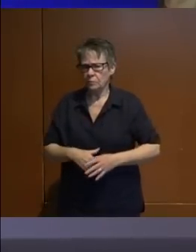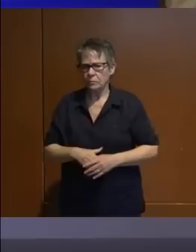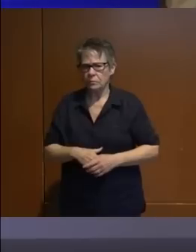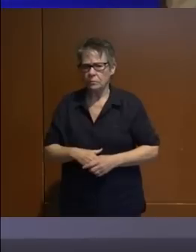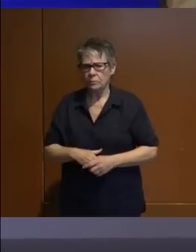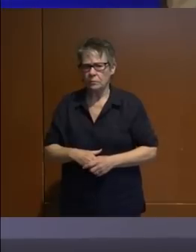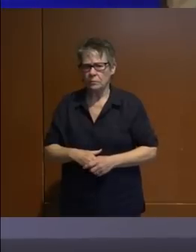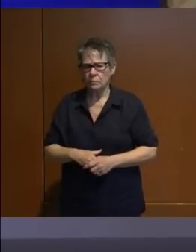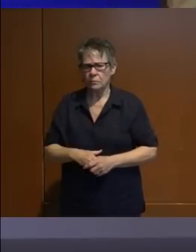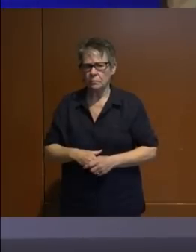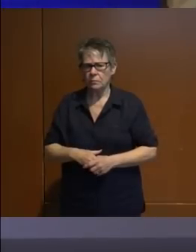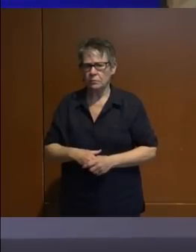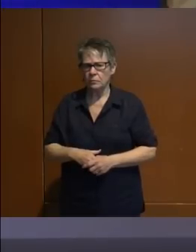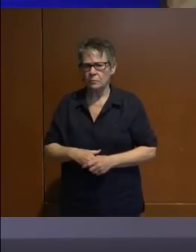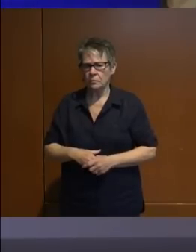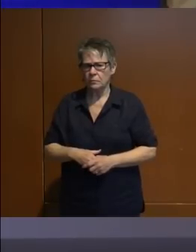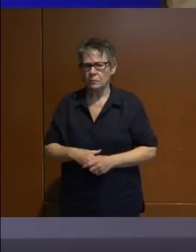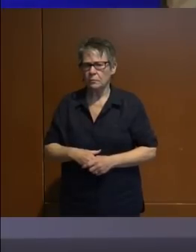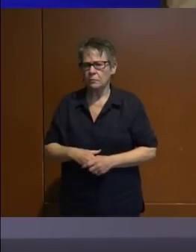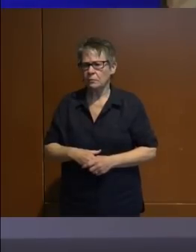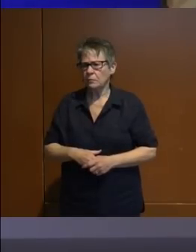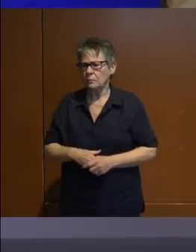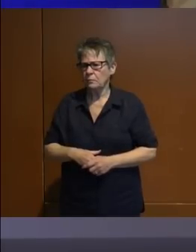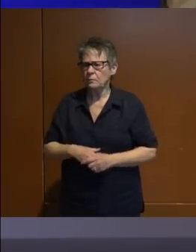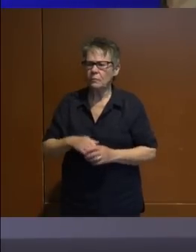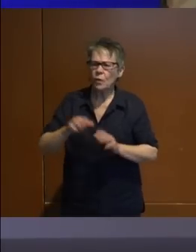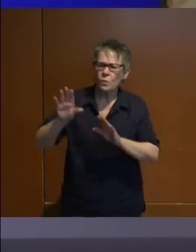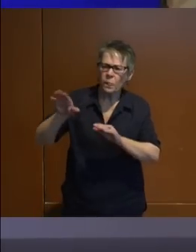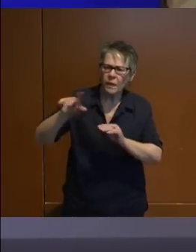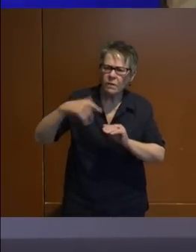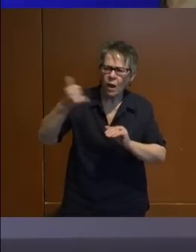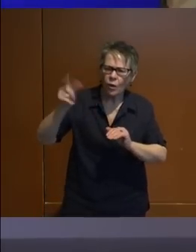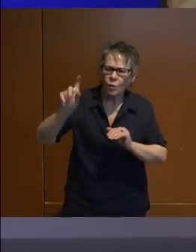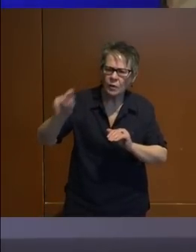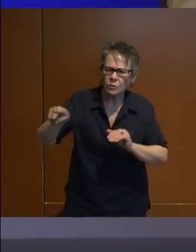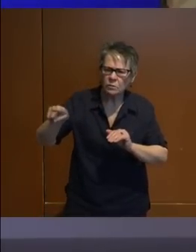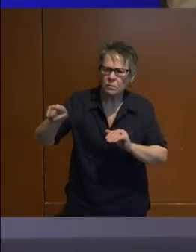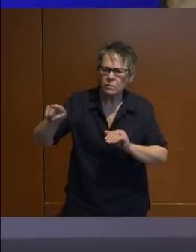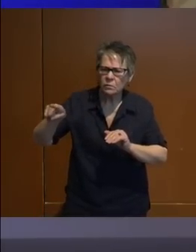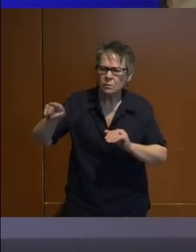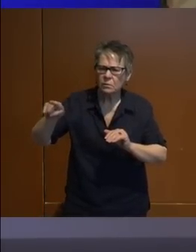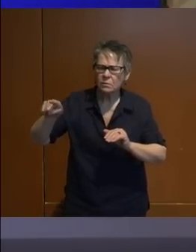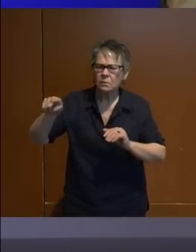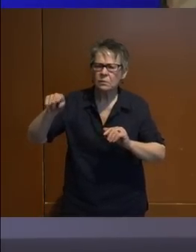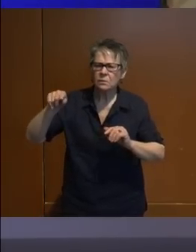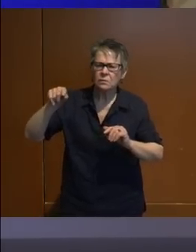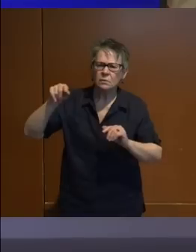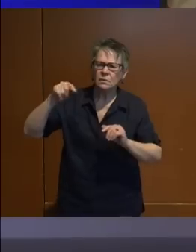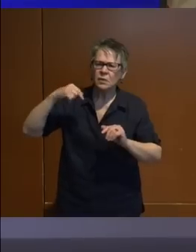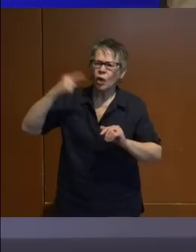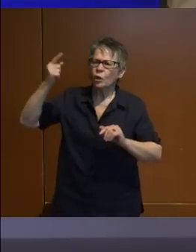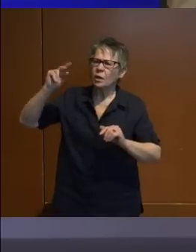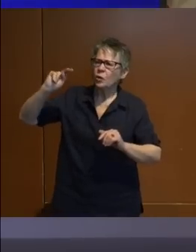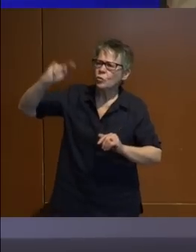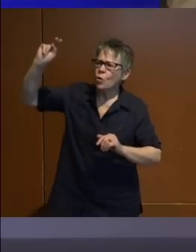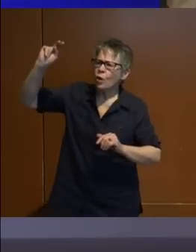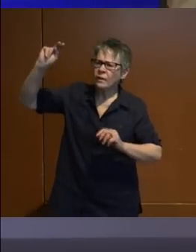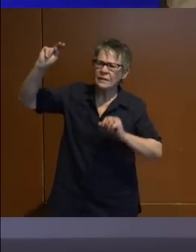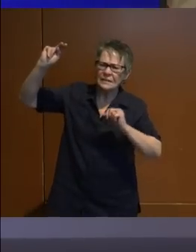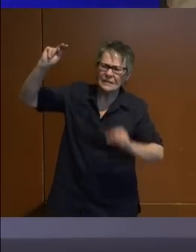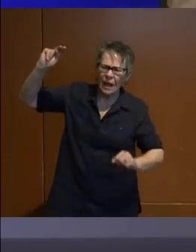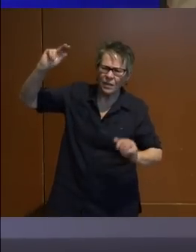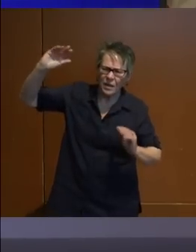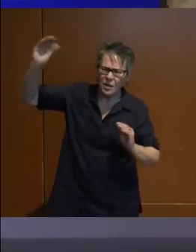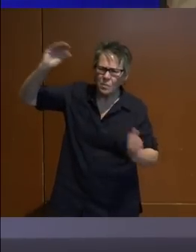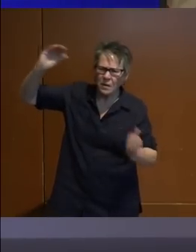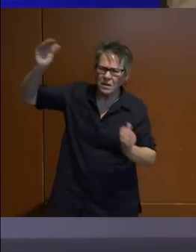and I apologize. Just to follow up, we've heard a lot about the North versus the South in prevalence of COVID cases, but you just referred